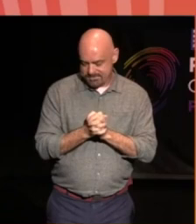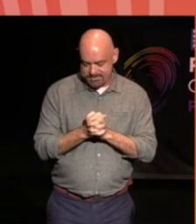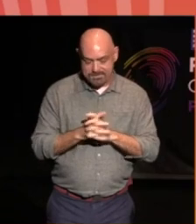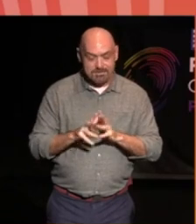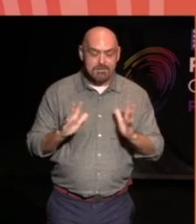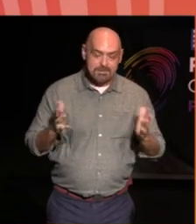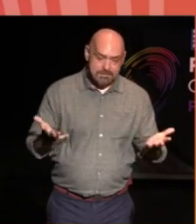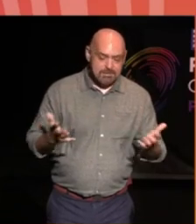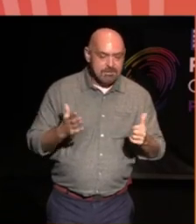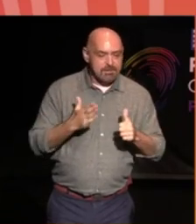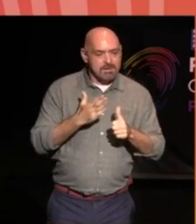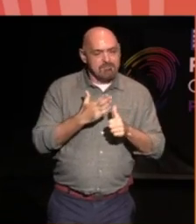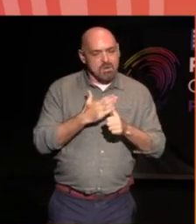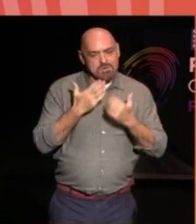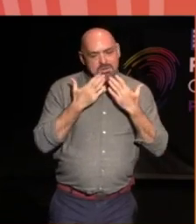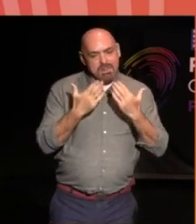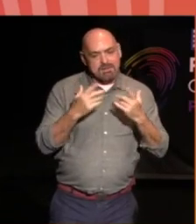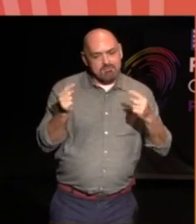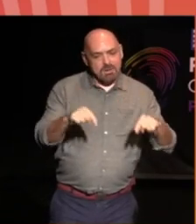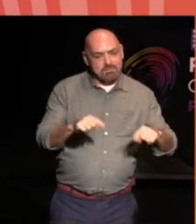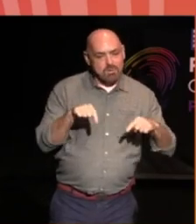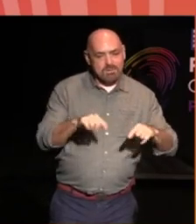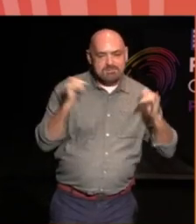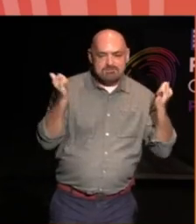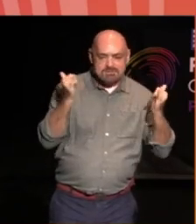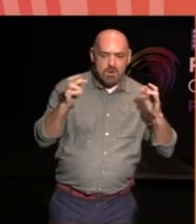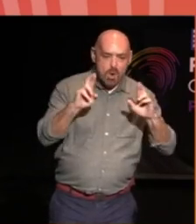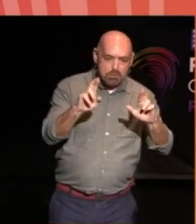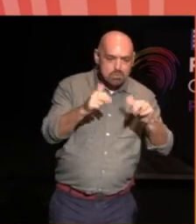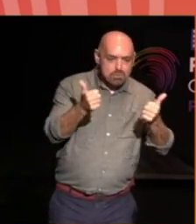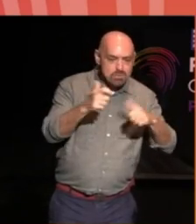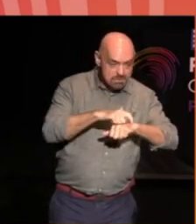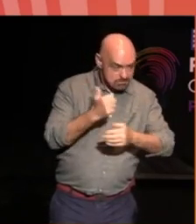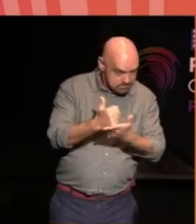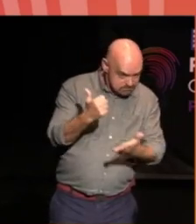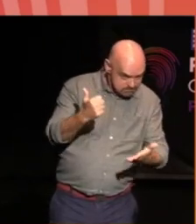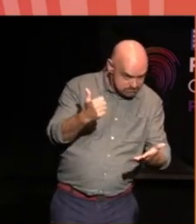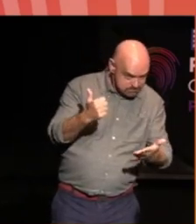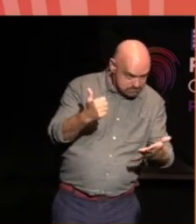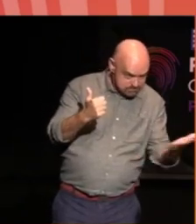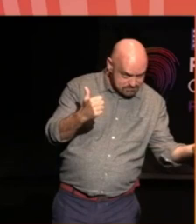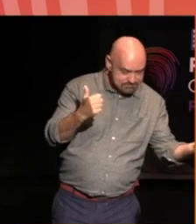First of all, thank you all for coming to the Ripples of Hope Festival. I hope you're having a great time. Are you having a great time?